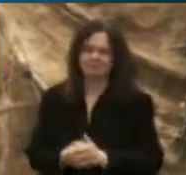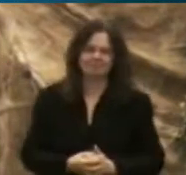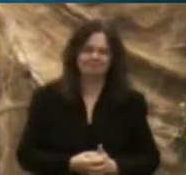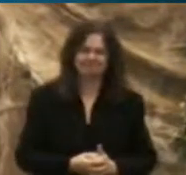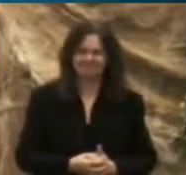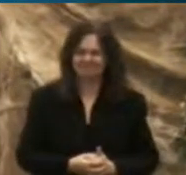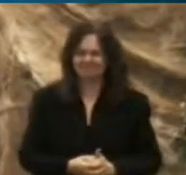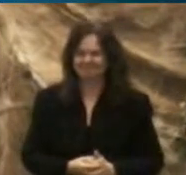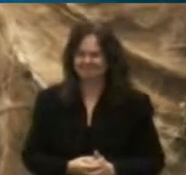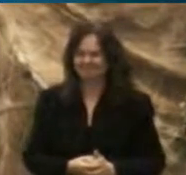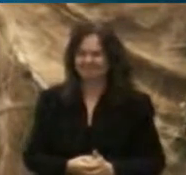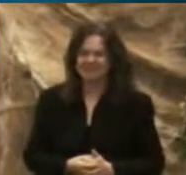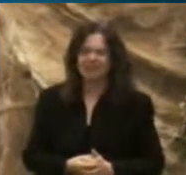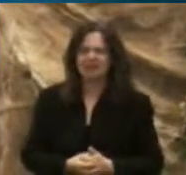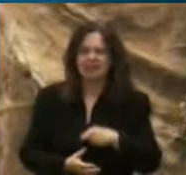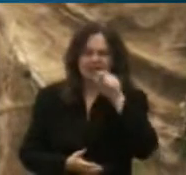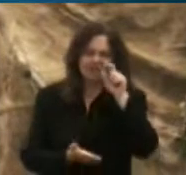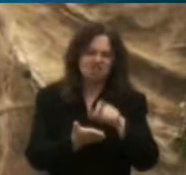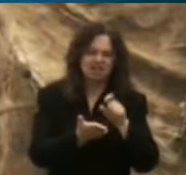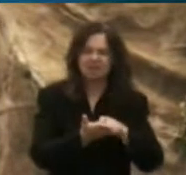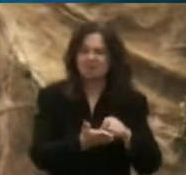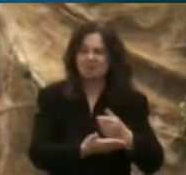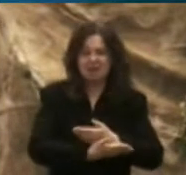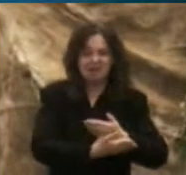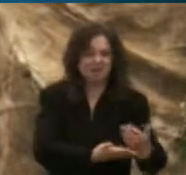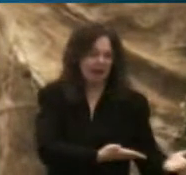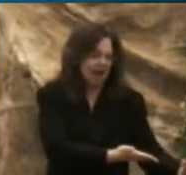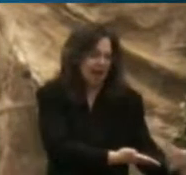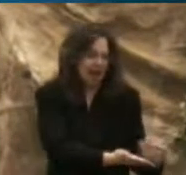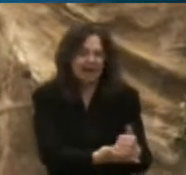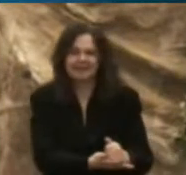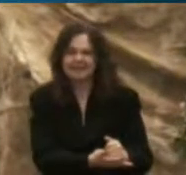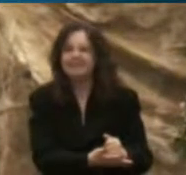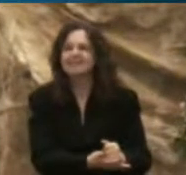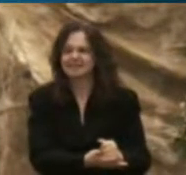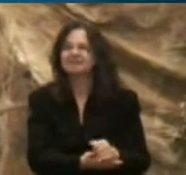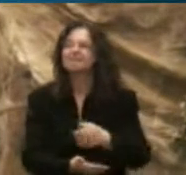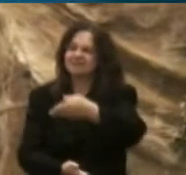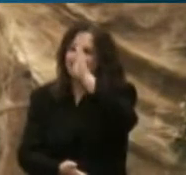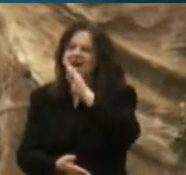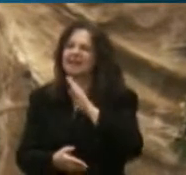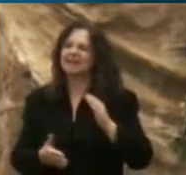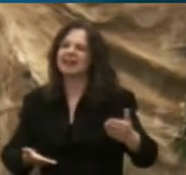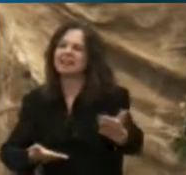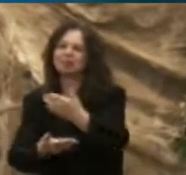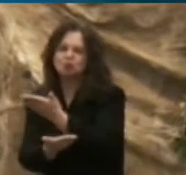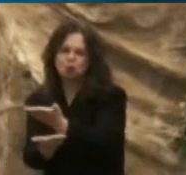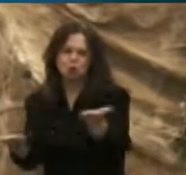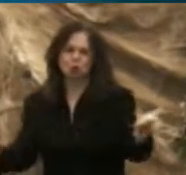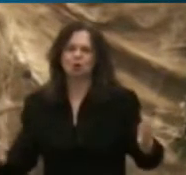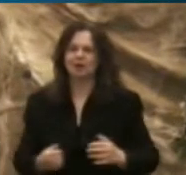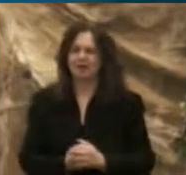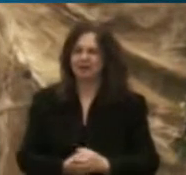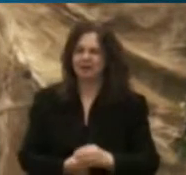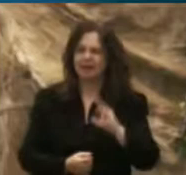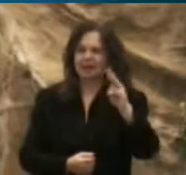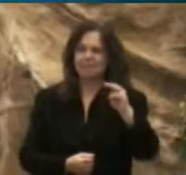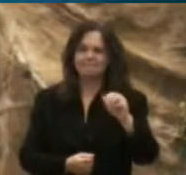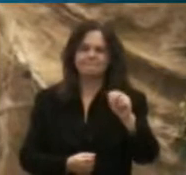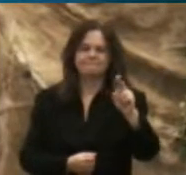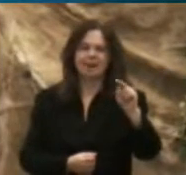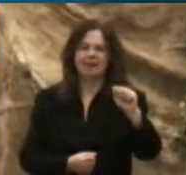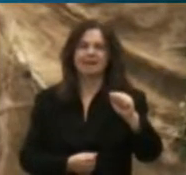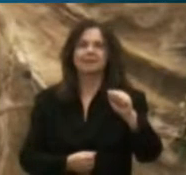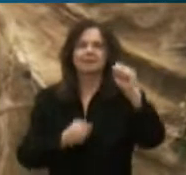Like a hen who gathers her chicks, God embraces you in tender care. Like manna in the desert, God feeds you